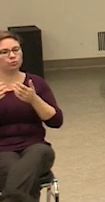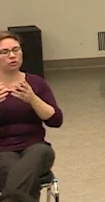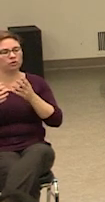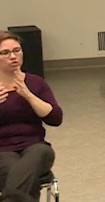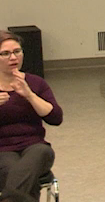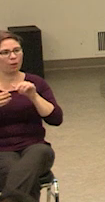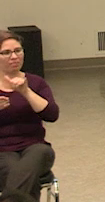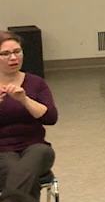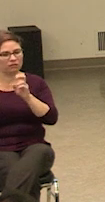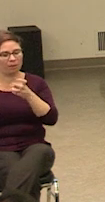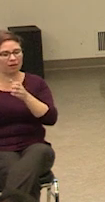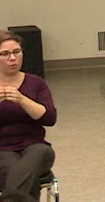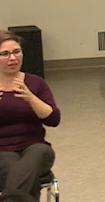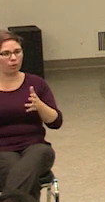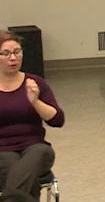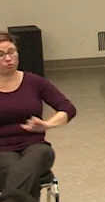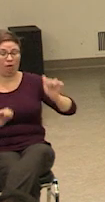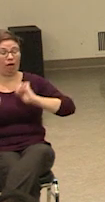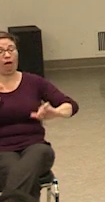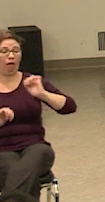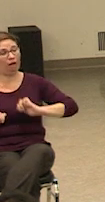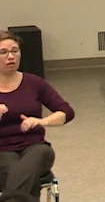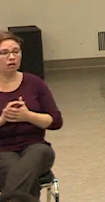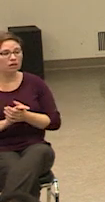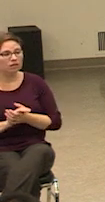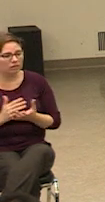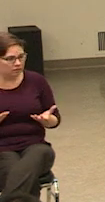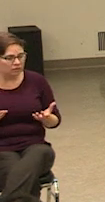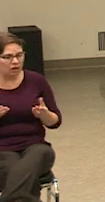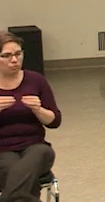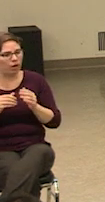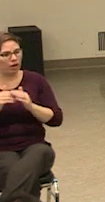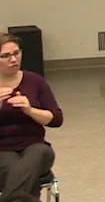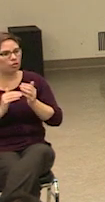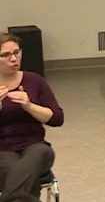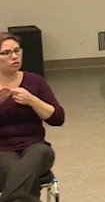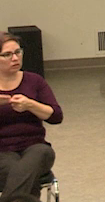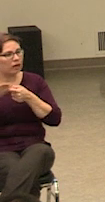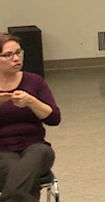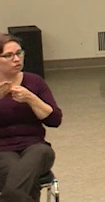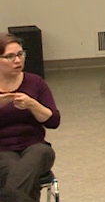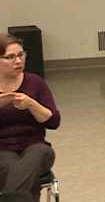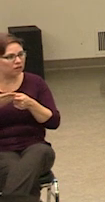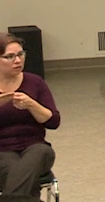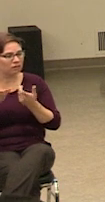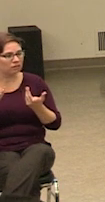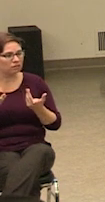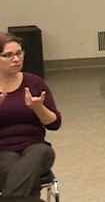spectacle, making it something that you feel comfortable talking and breaking down those barriers. That's why I understand.